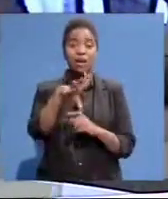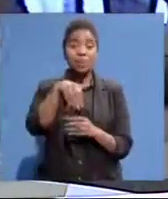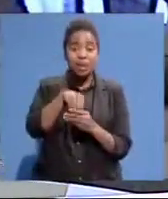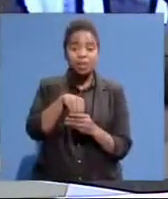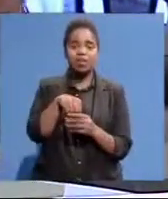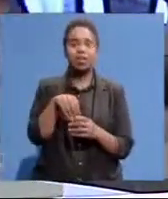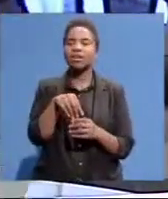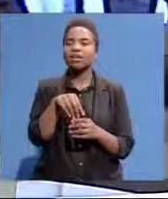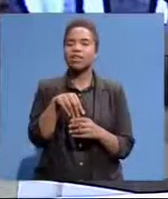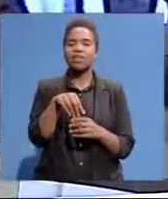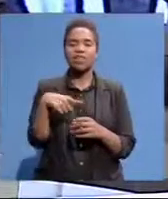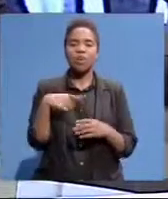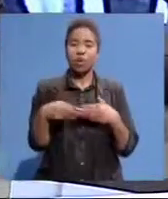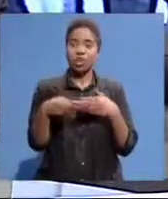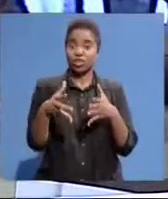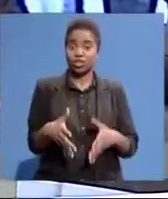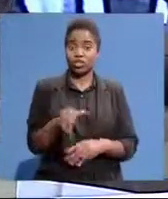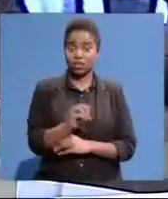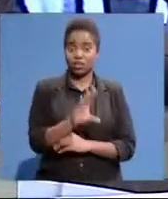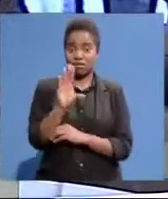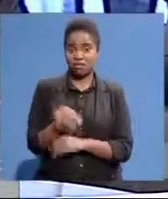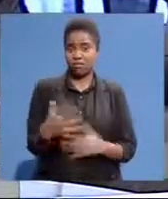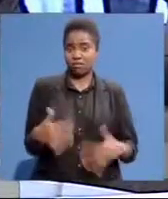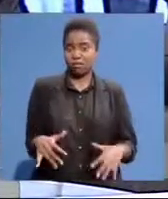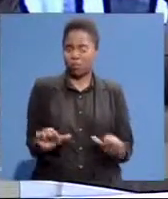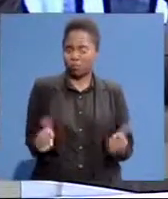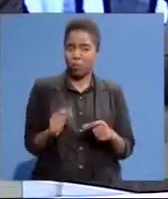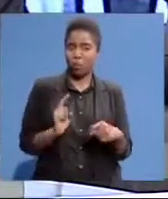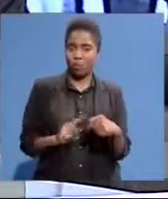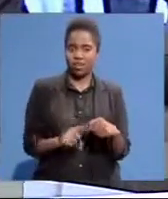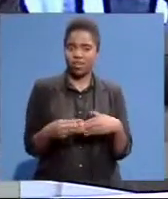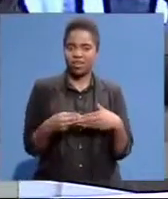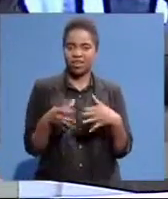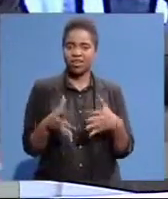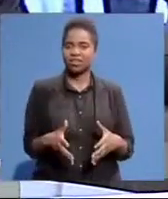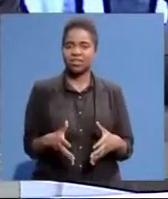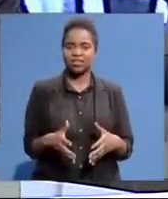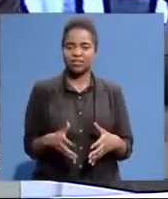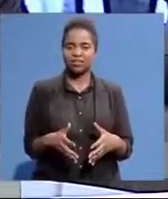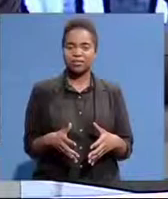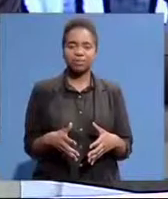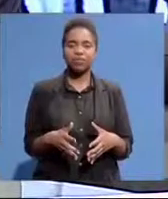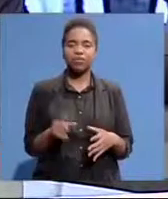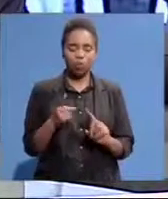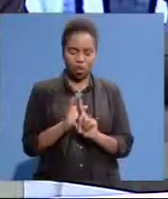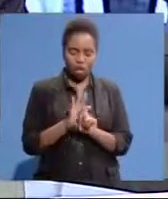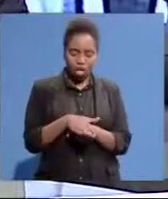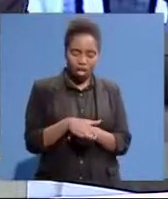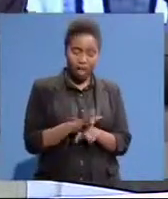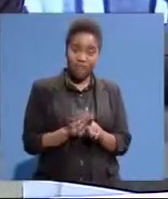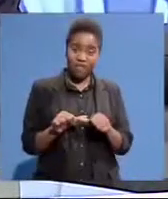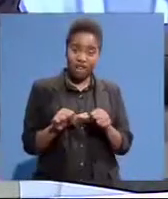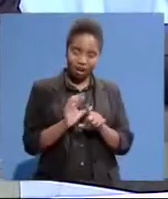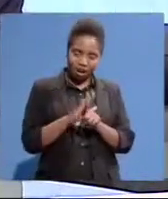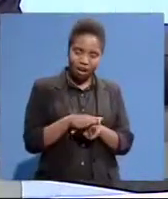a lineage of leadership that South Africa had. And there was no way that the oppression could have gone on.